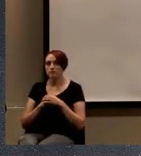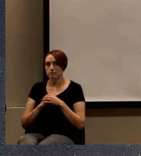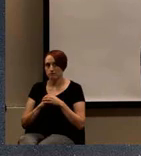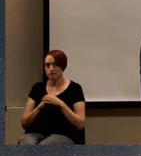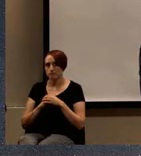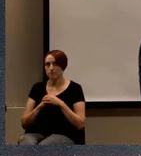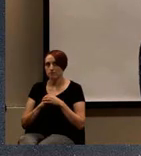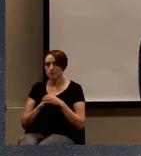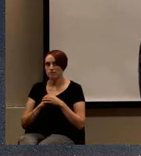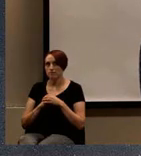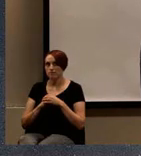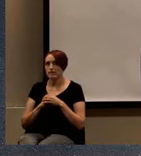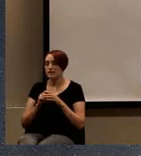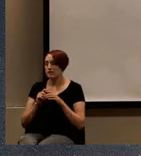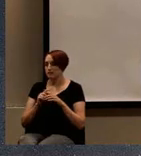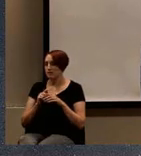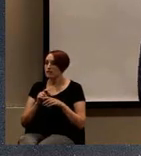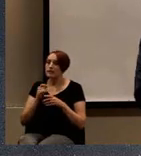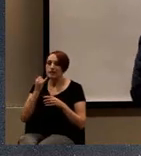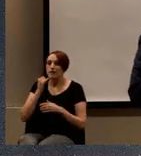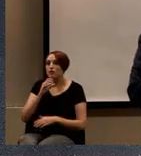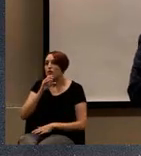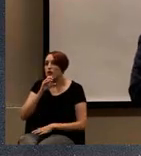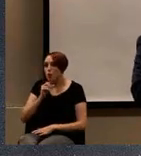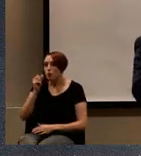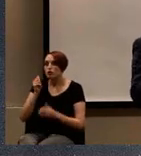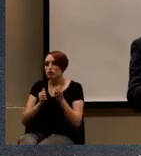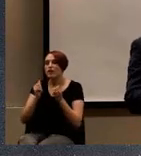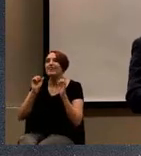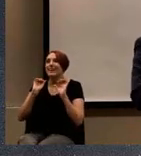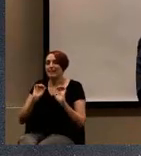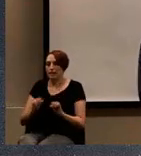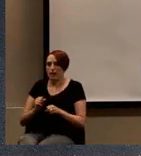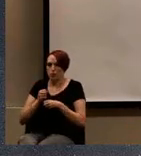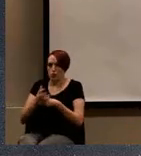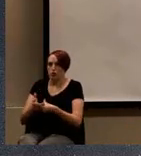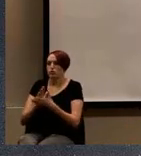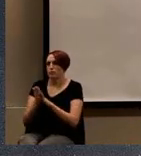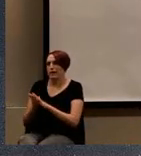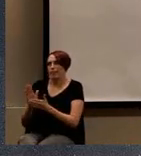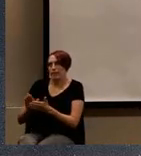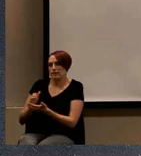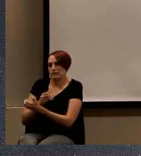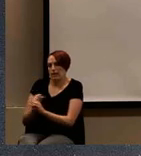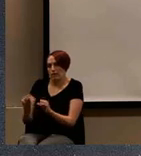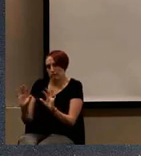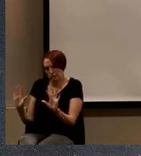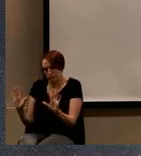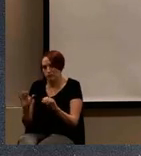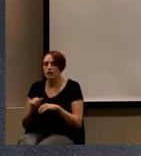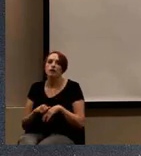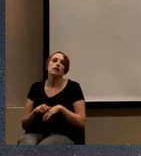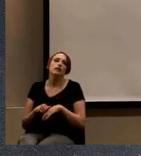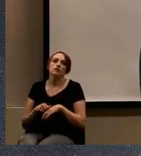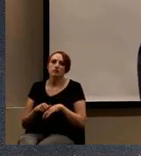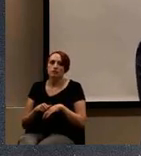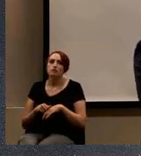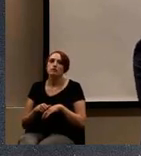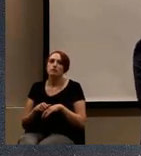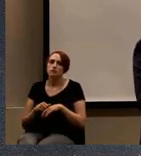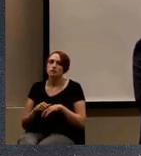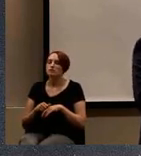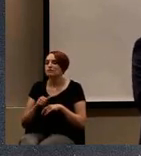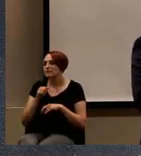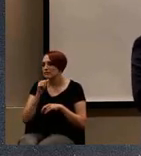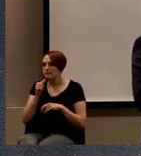of aging can make you a less safe driver. Generally speaking, painting in broad strokes,